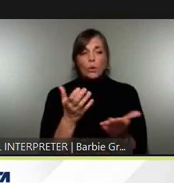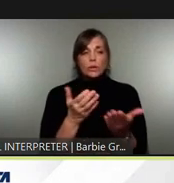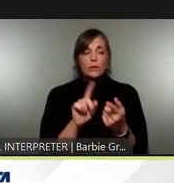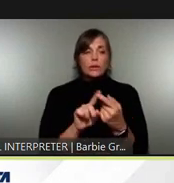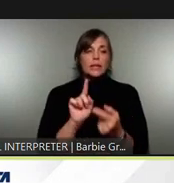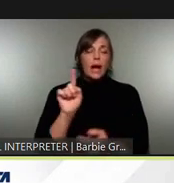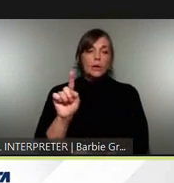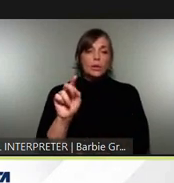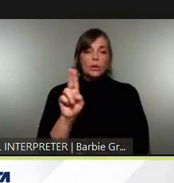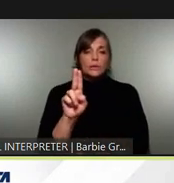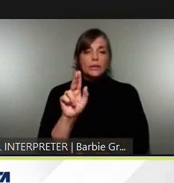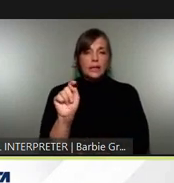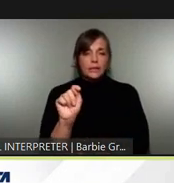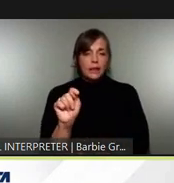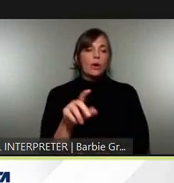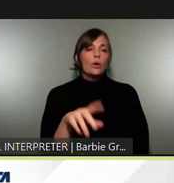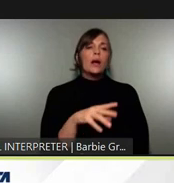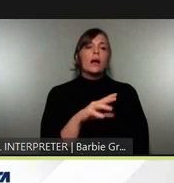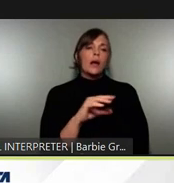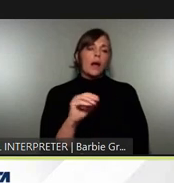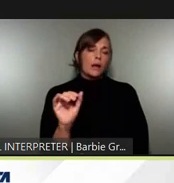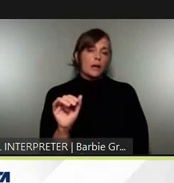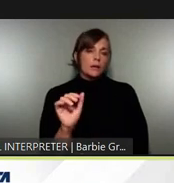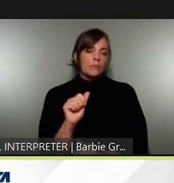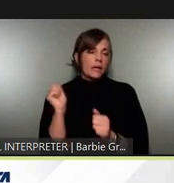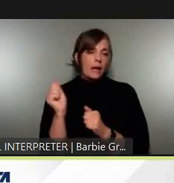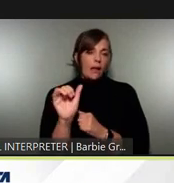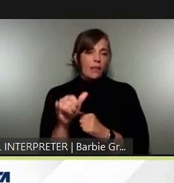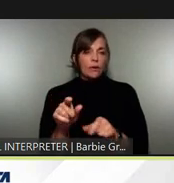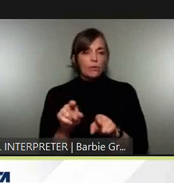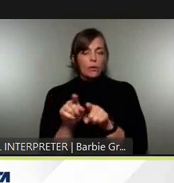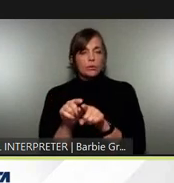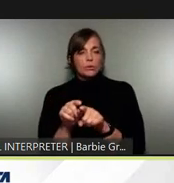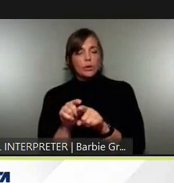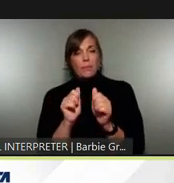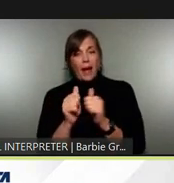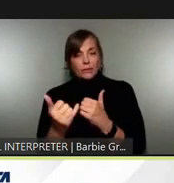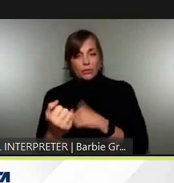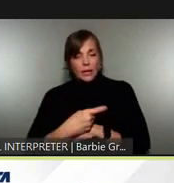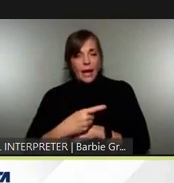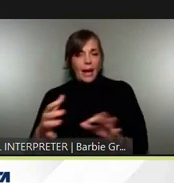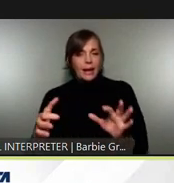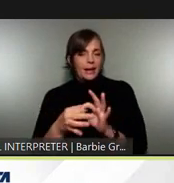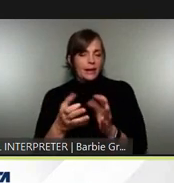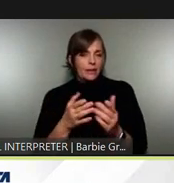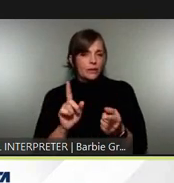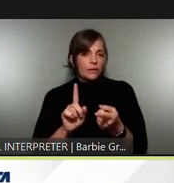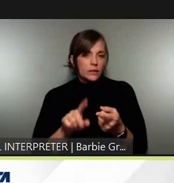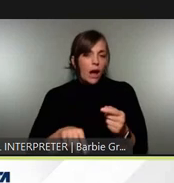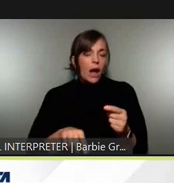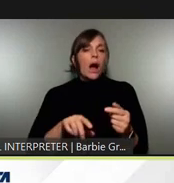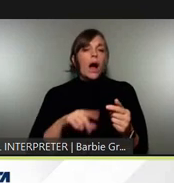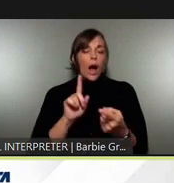of Toledo, and beyond that, extend even beyond where it goes today and connect that service up to Flower Hospital